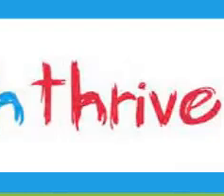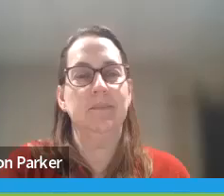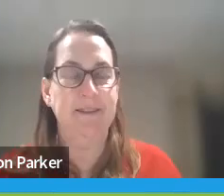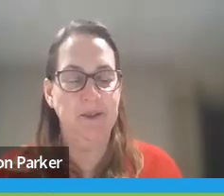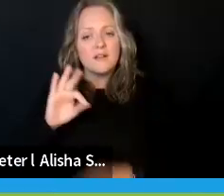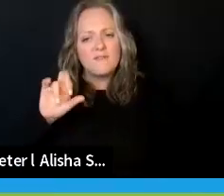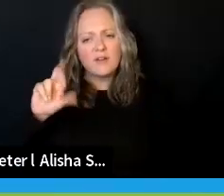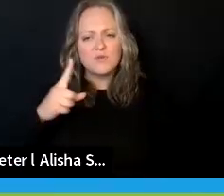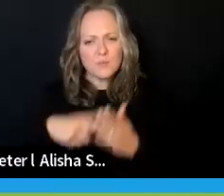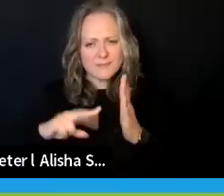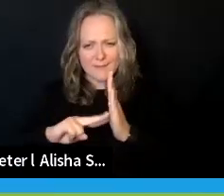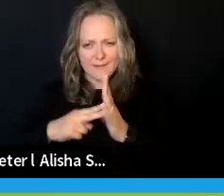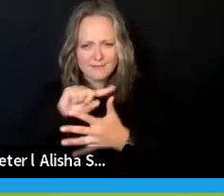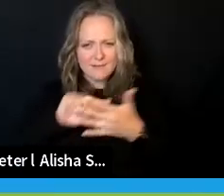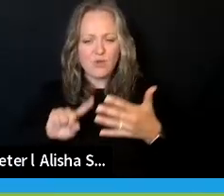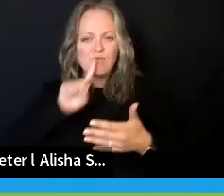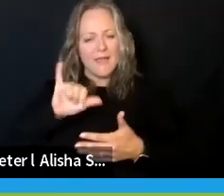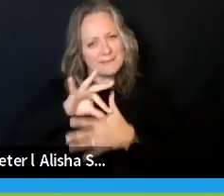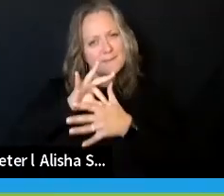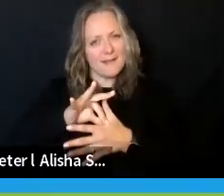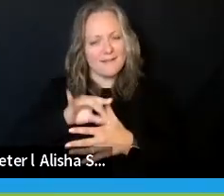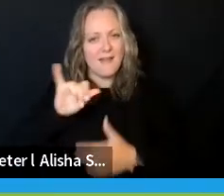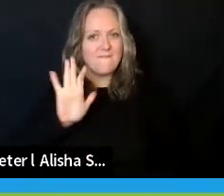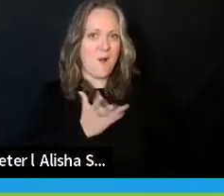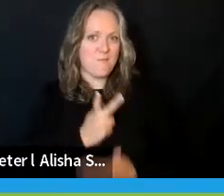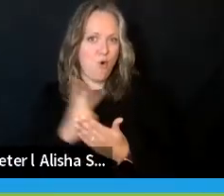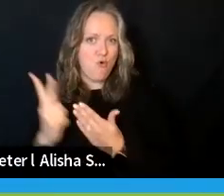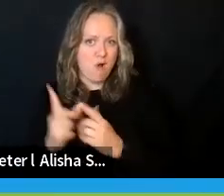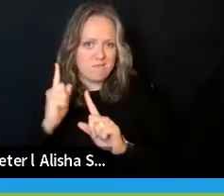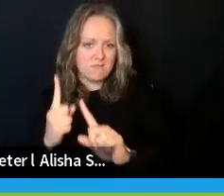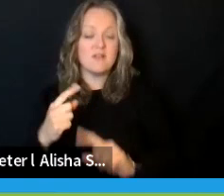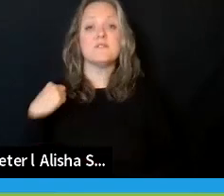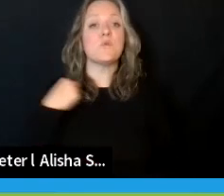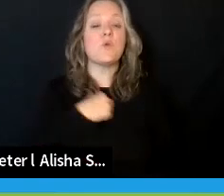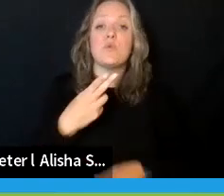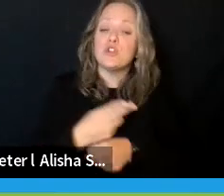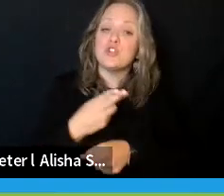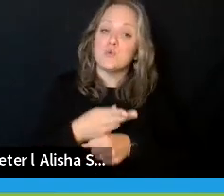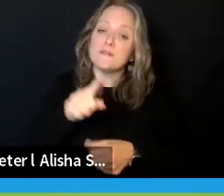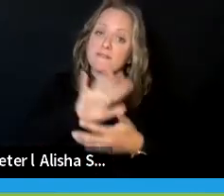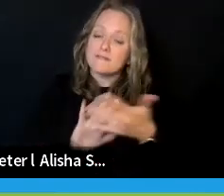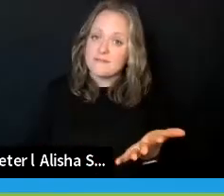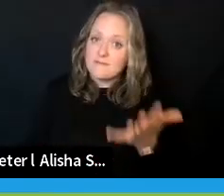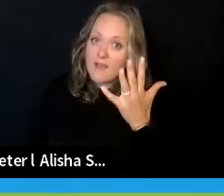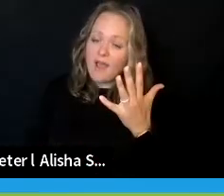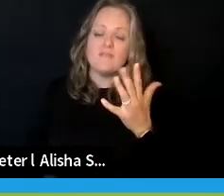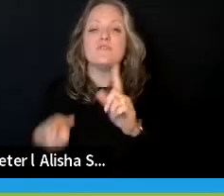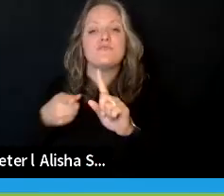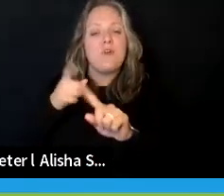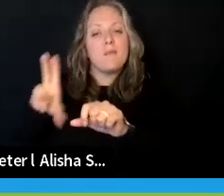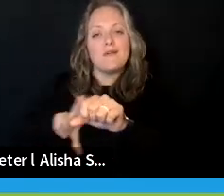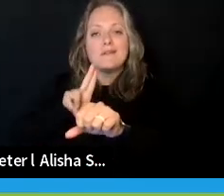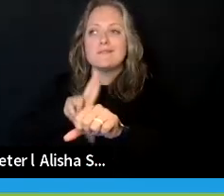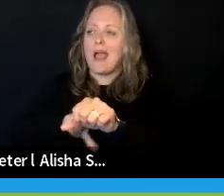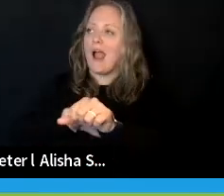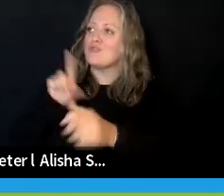All right, so Kentucky Youth Thrive is going to utilize the protective factors associated with the nationally recognized Strengthening Families